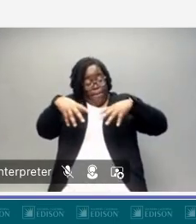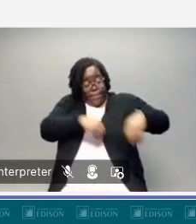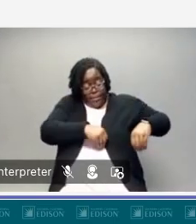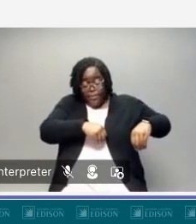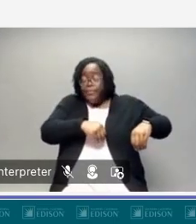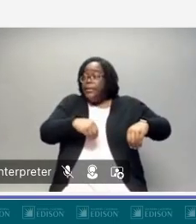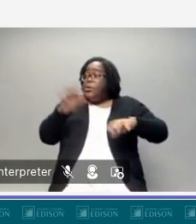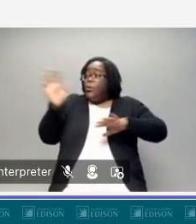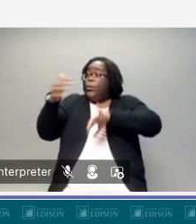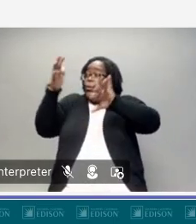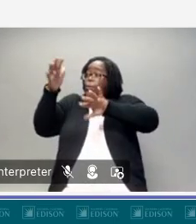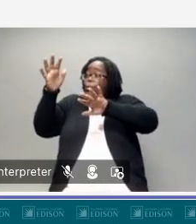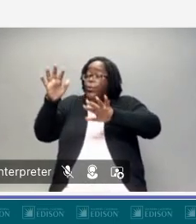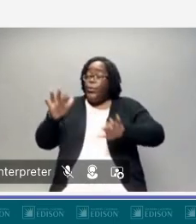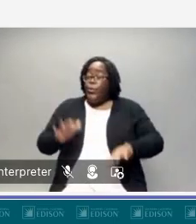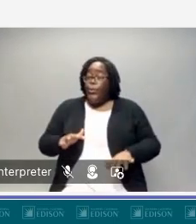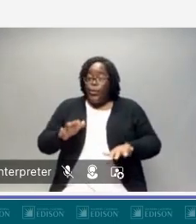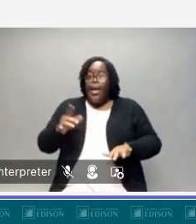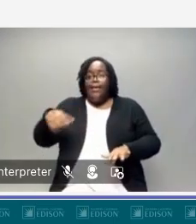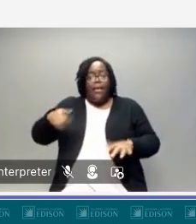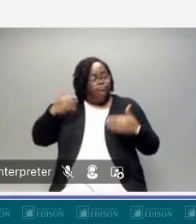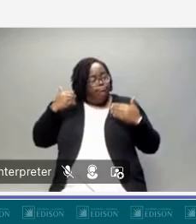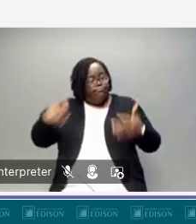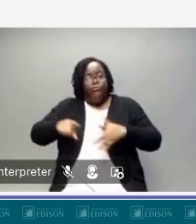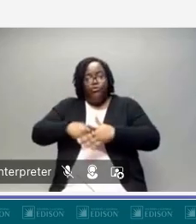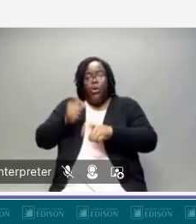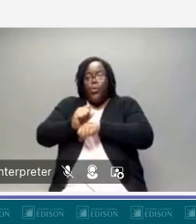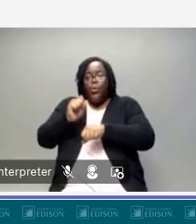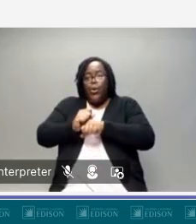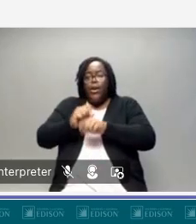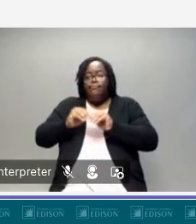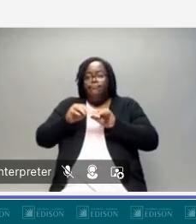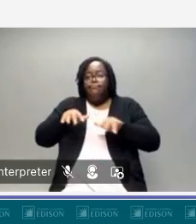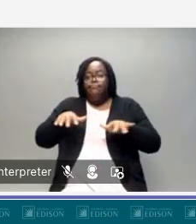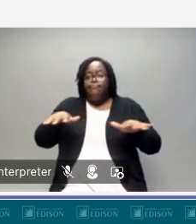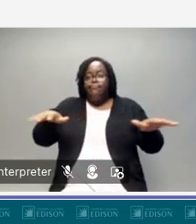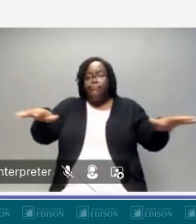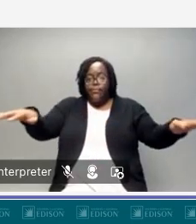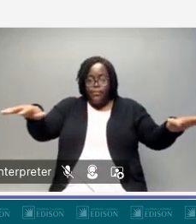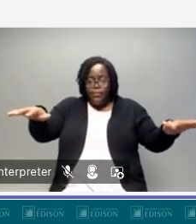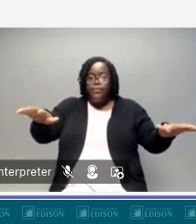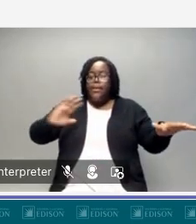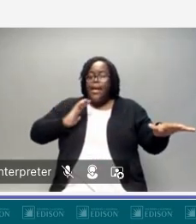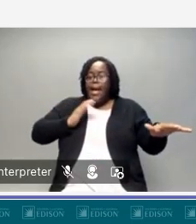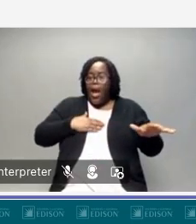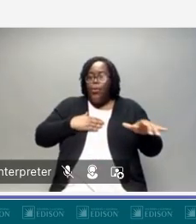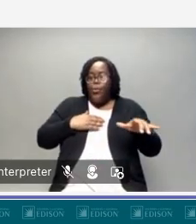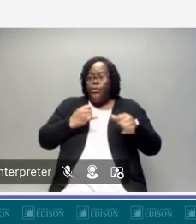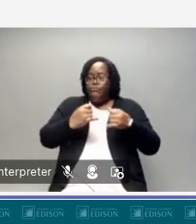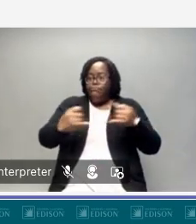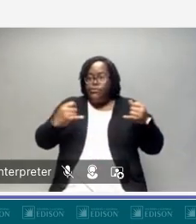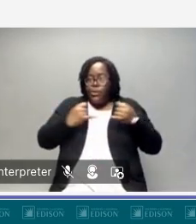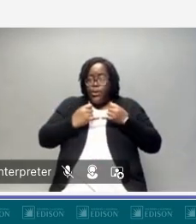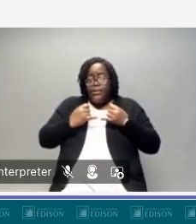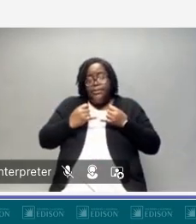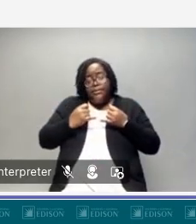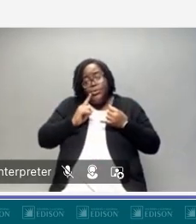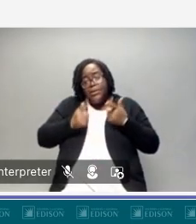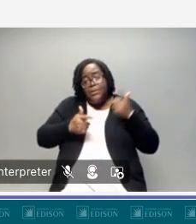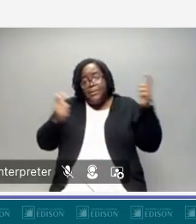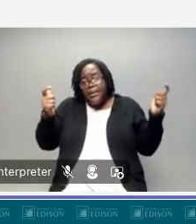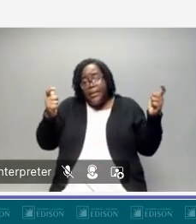down, and they start somewhere and they move out. You know, it's a spider web, our circuitry, and so they work as quickly as they